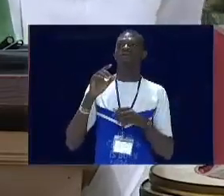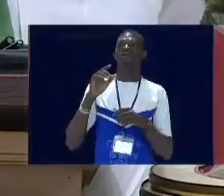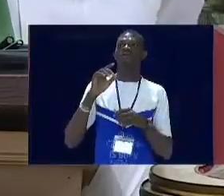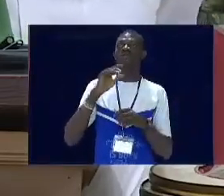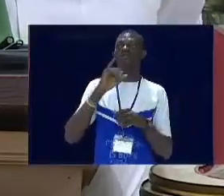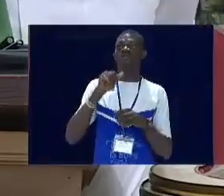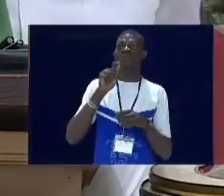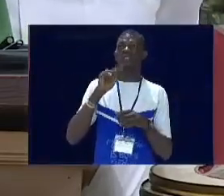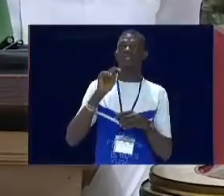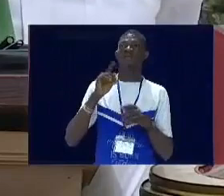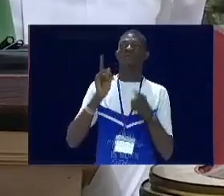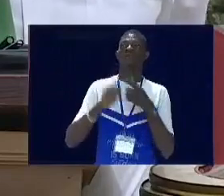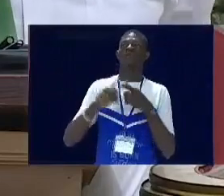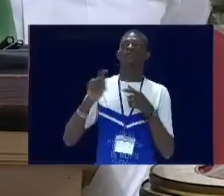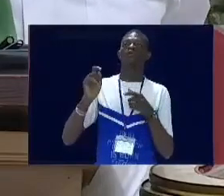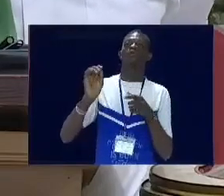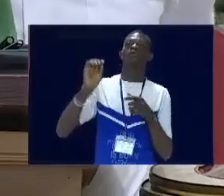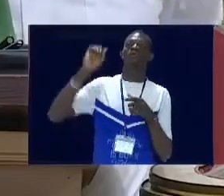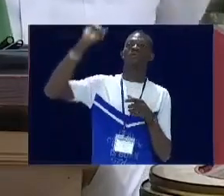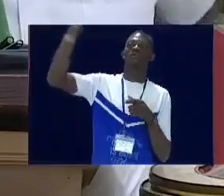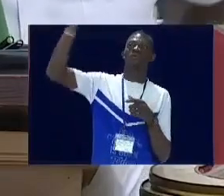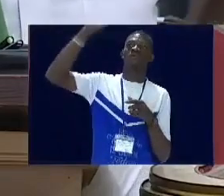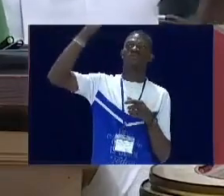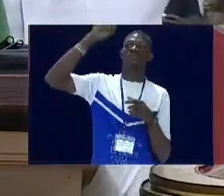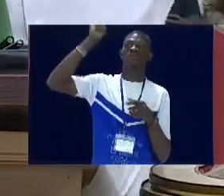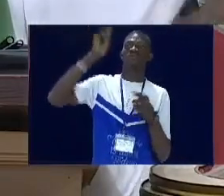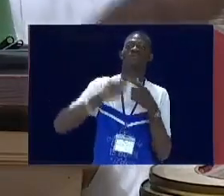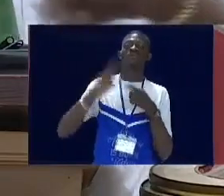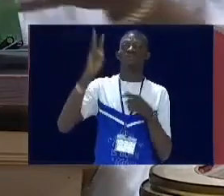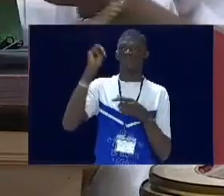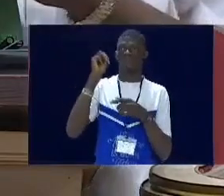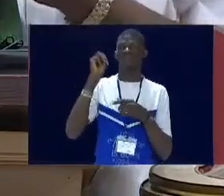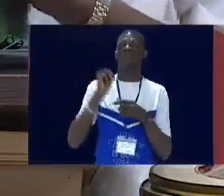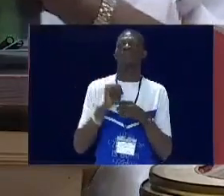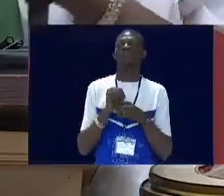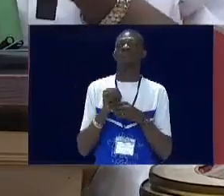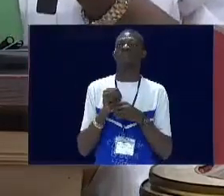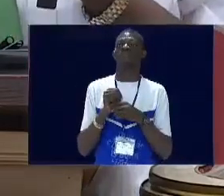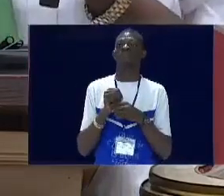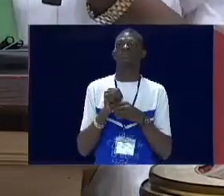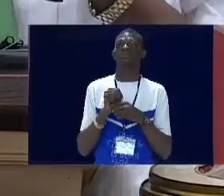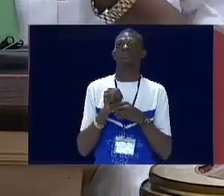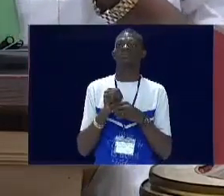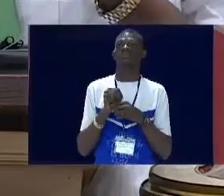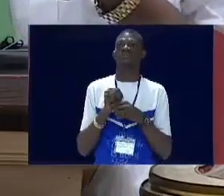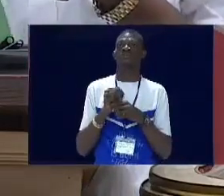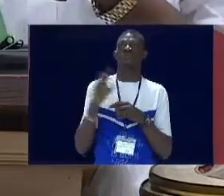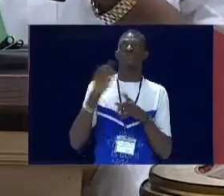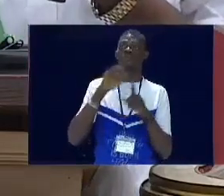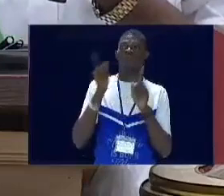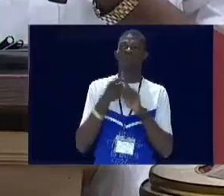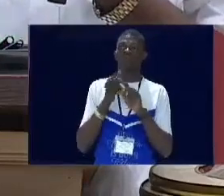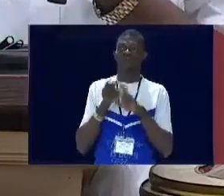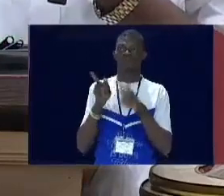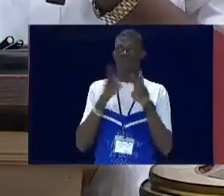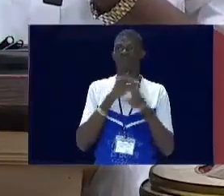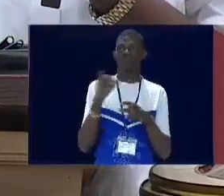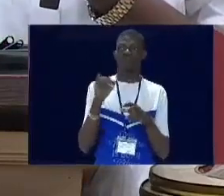to lift it up to him while you are watching.